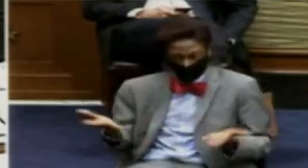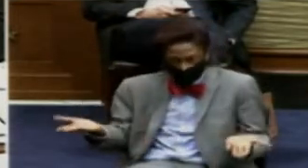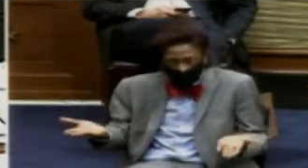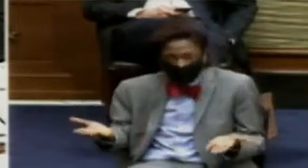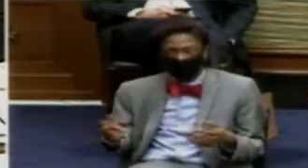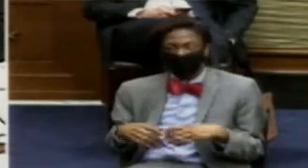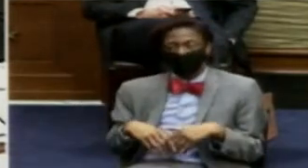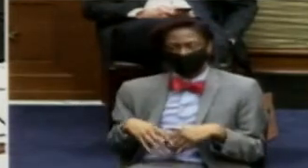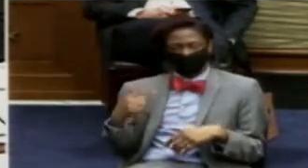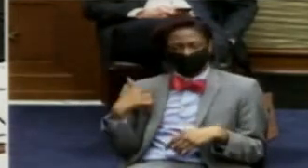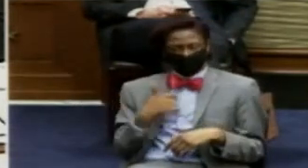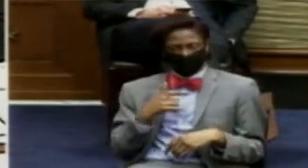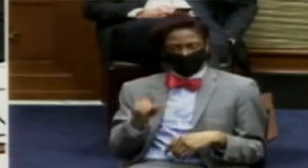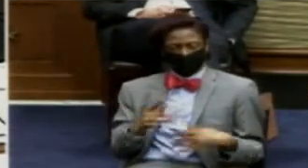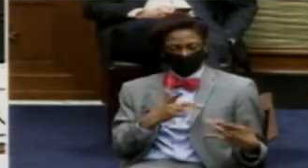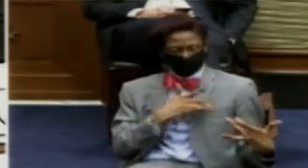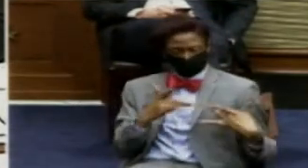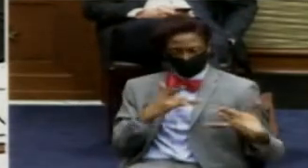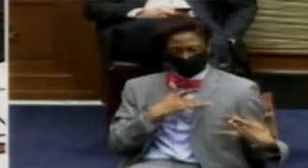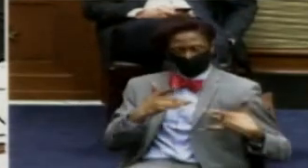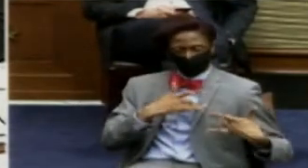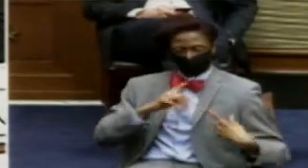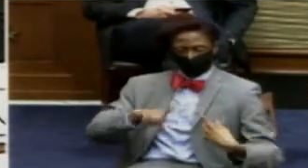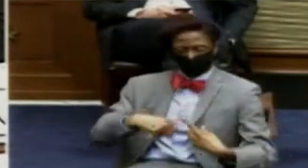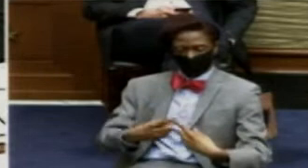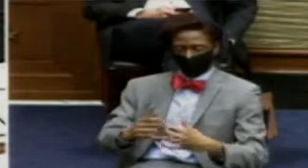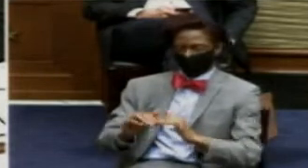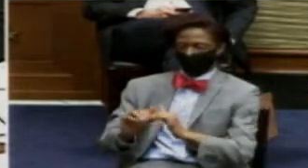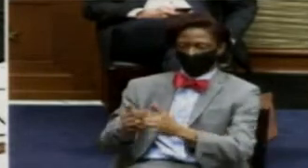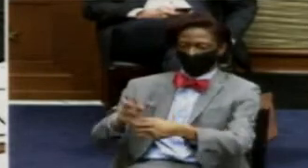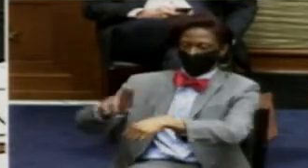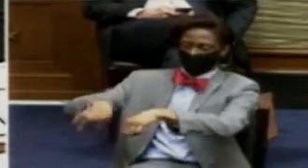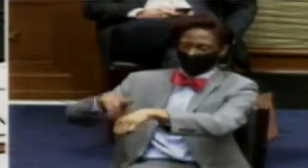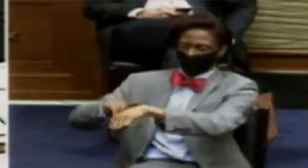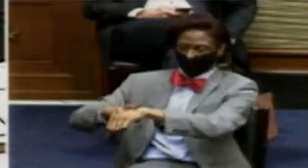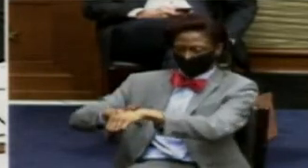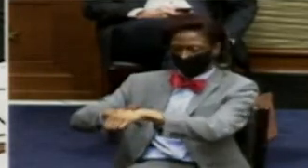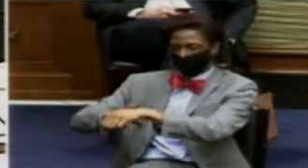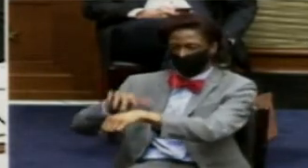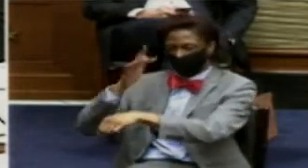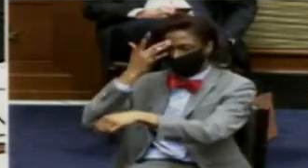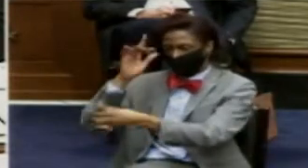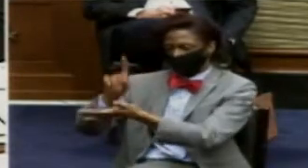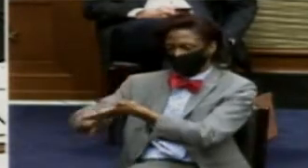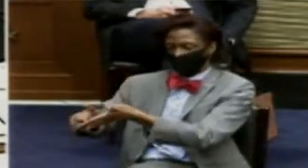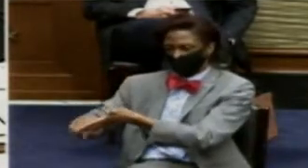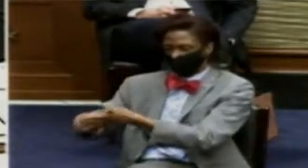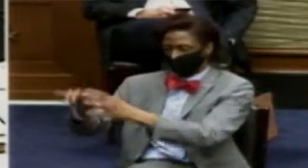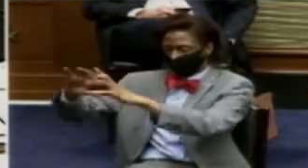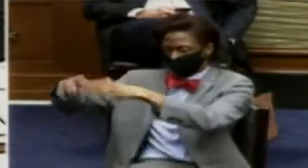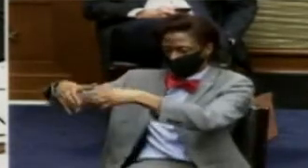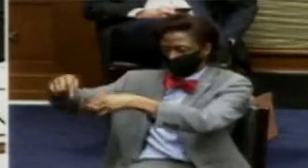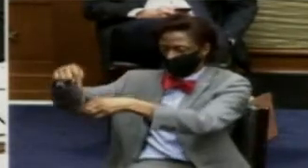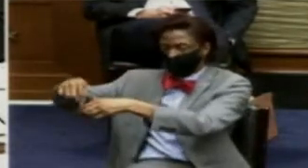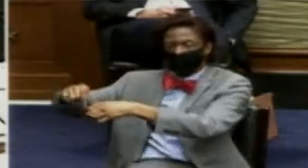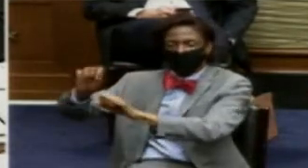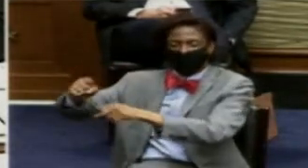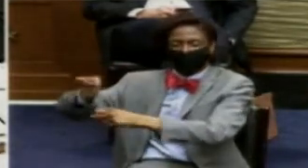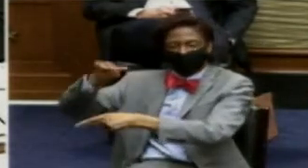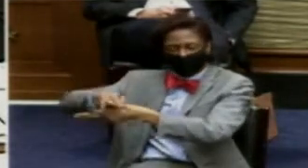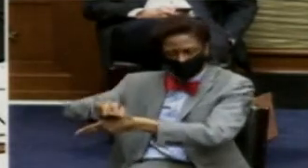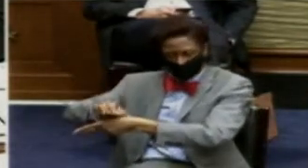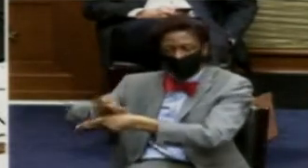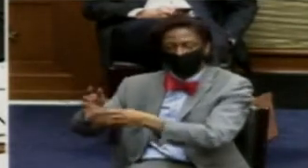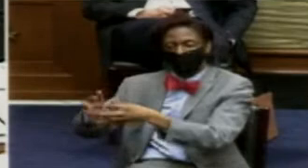be concerned about how the national intelligence apparatus can keep our nation safe.